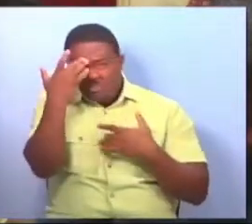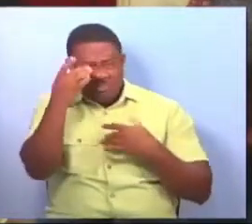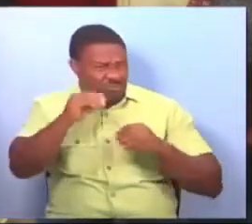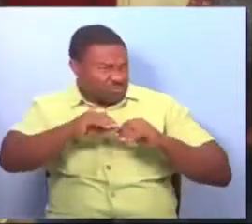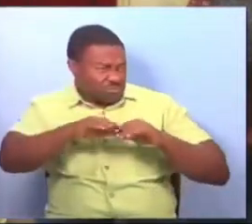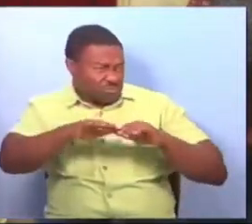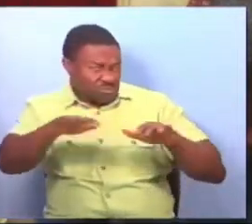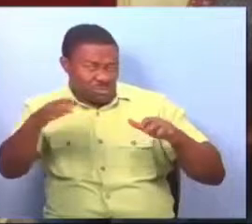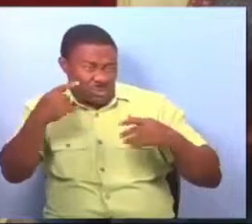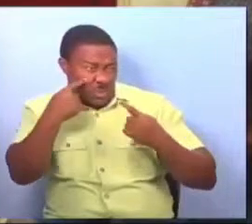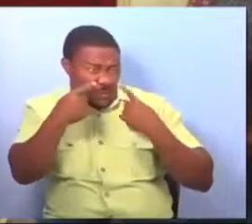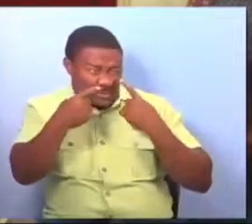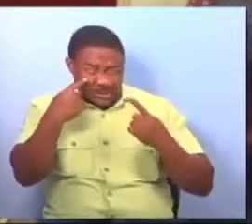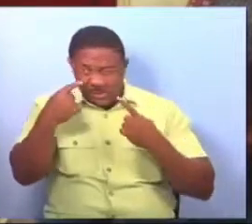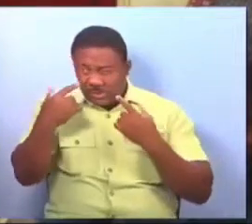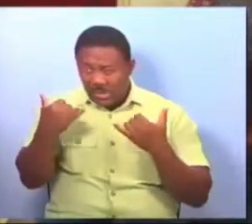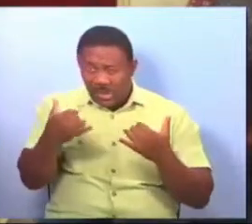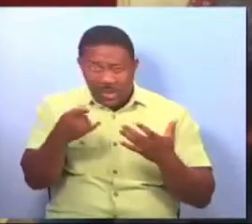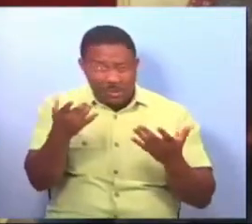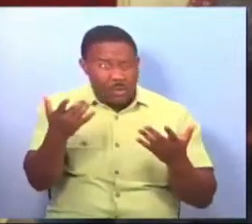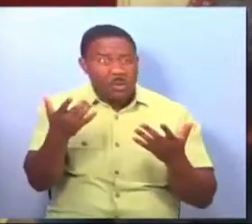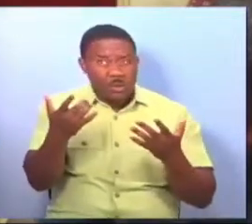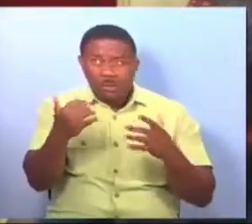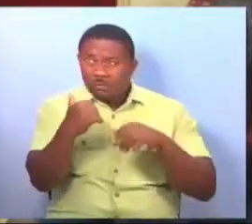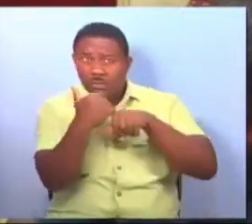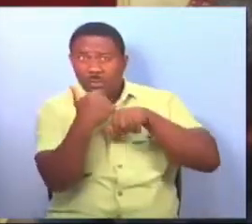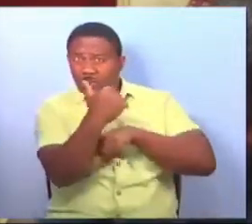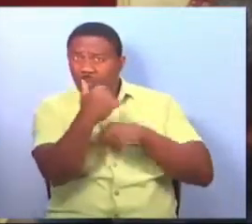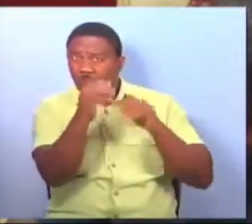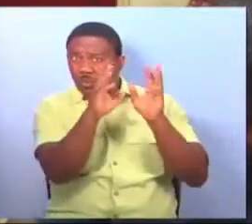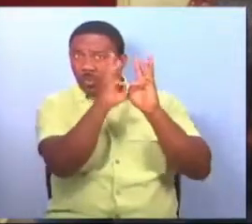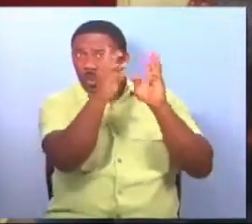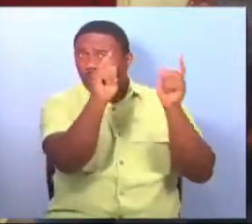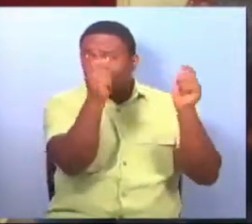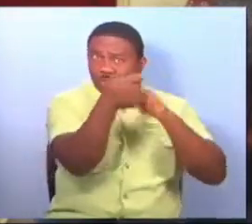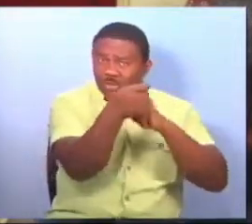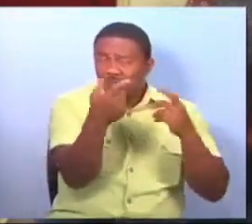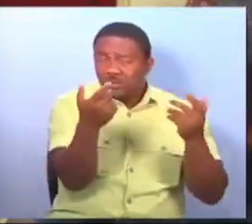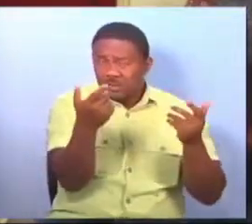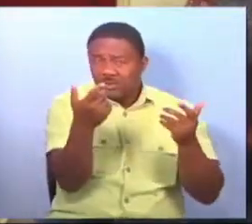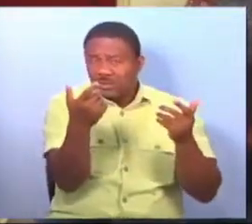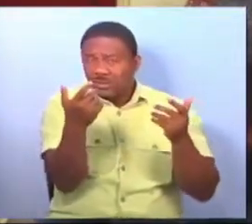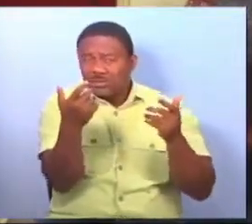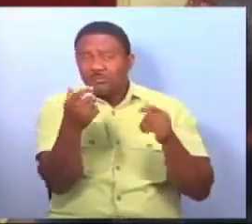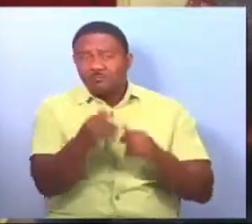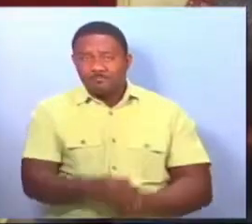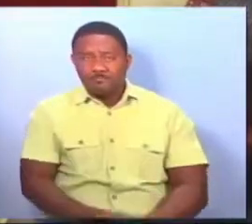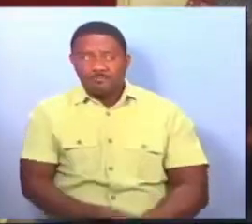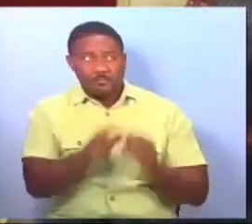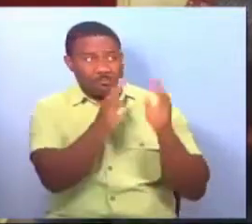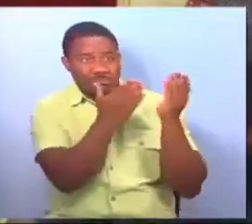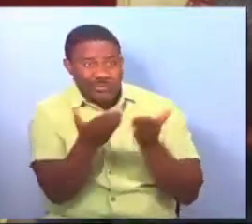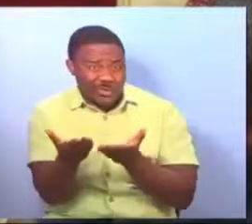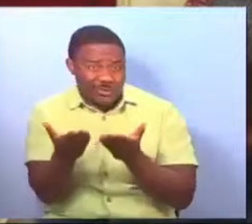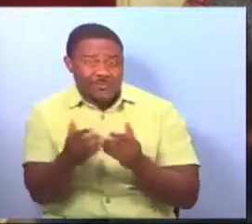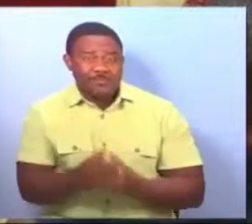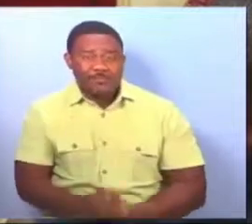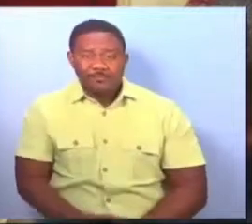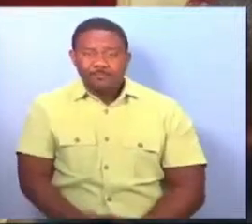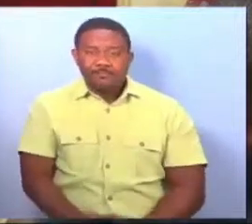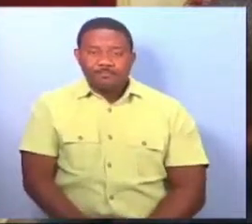that we are witnessing can be attributed to the climate change that we are